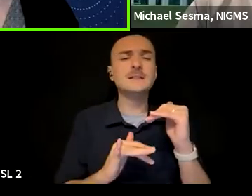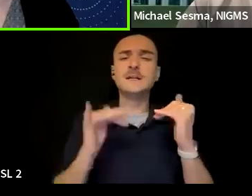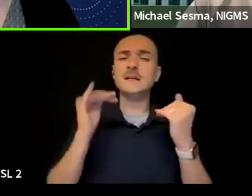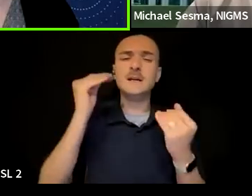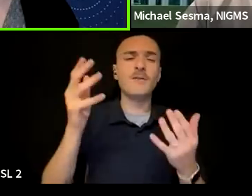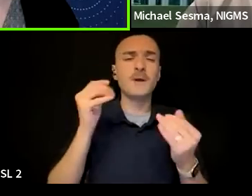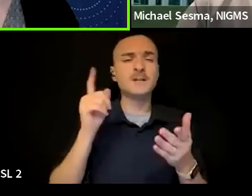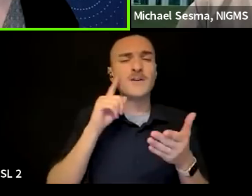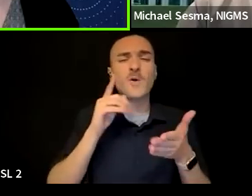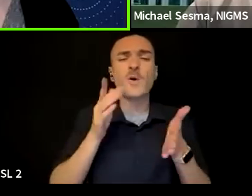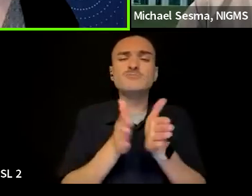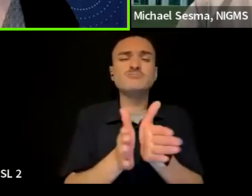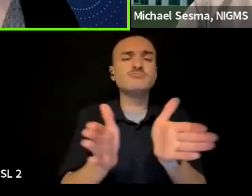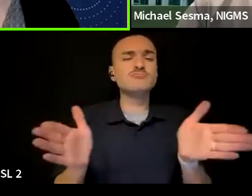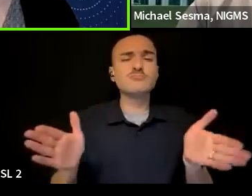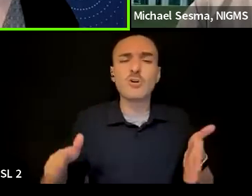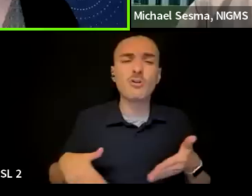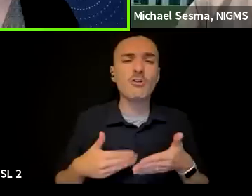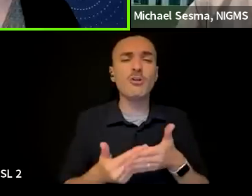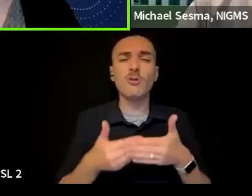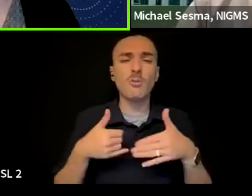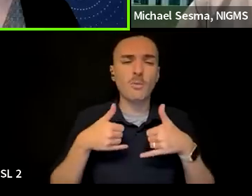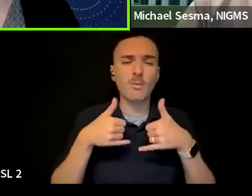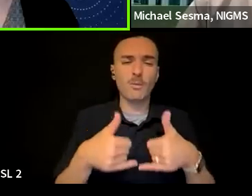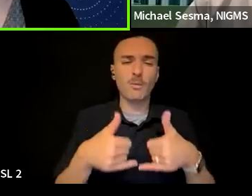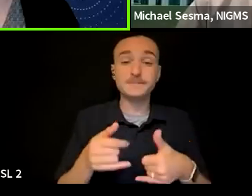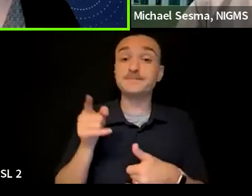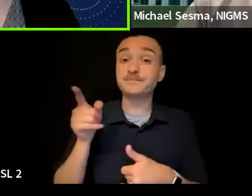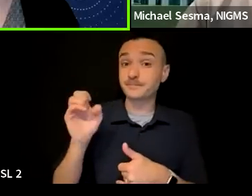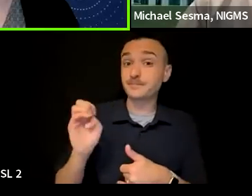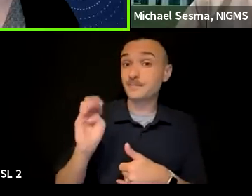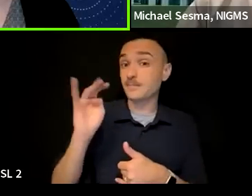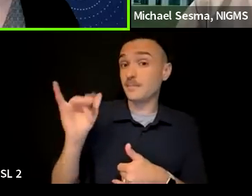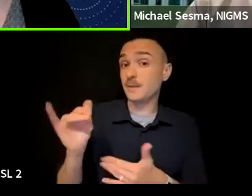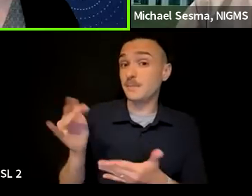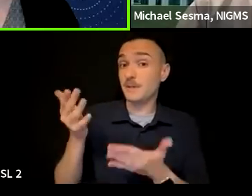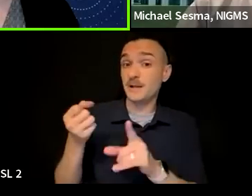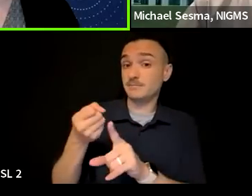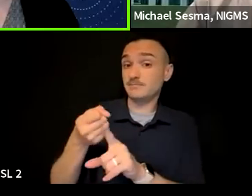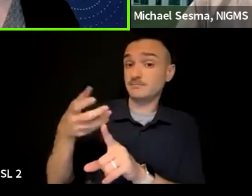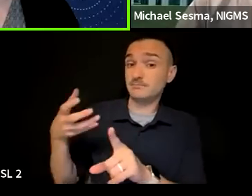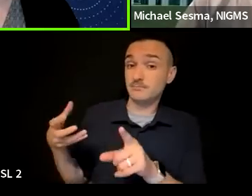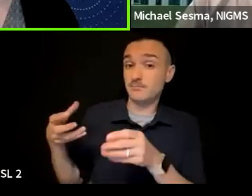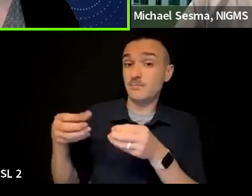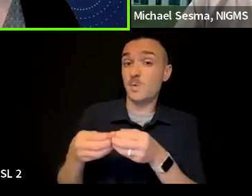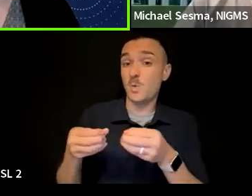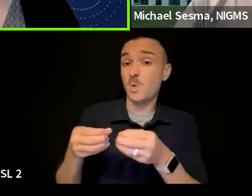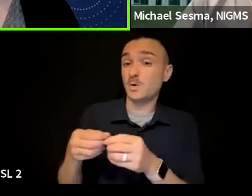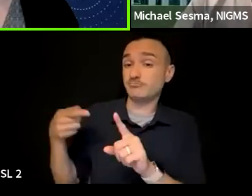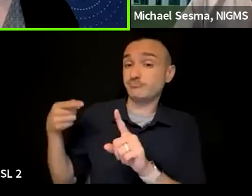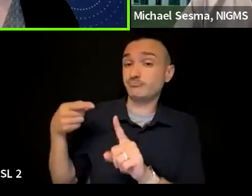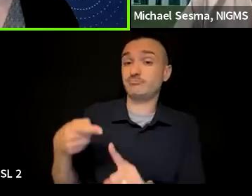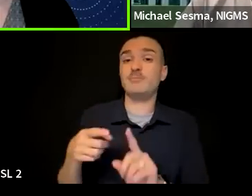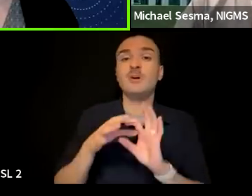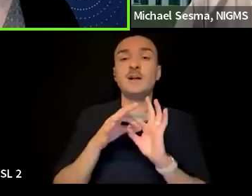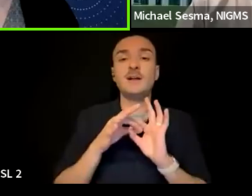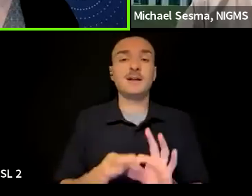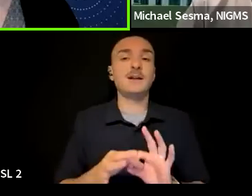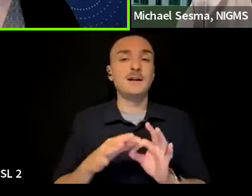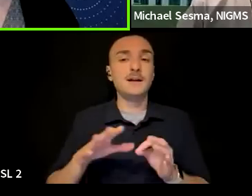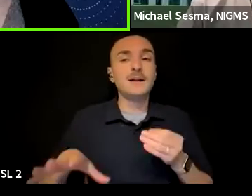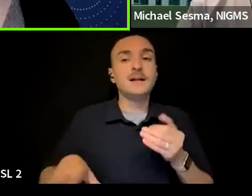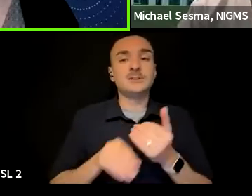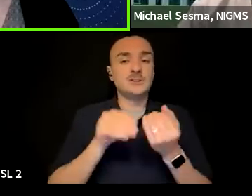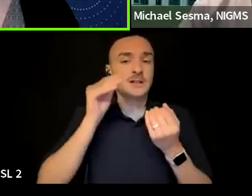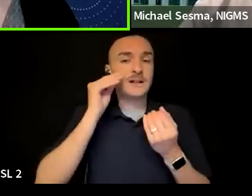awards. And then I think where Emily can add in a little bit of extra context too is there may be some additional information within the notice